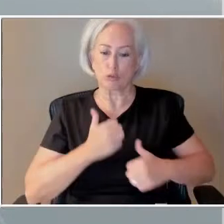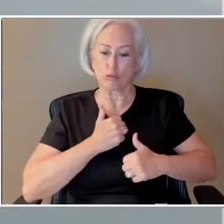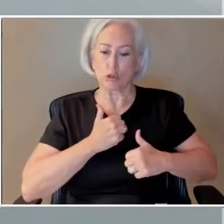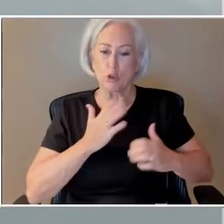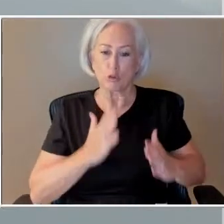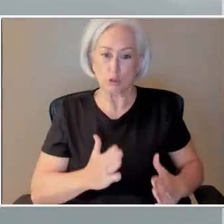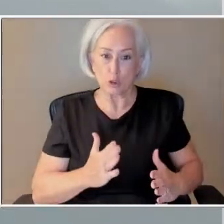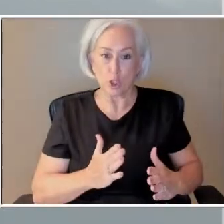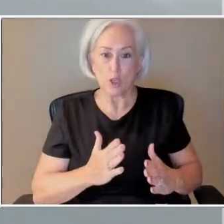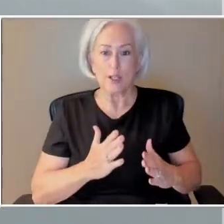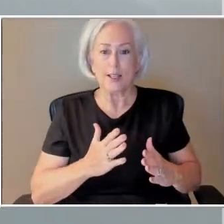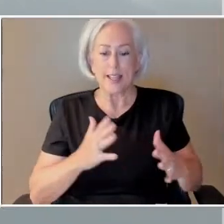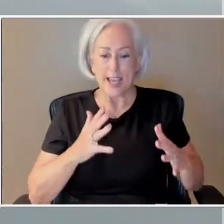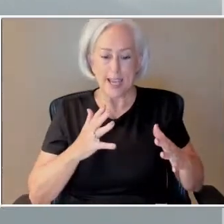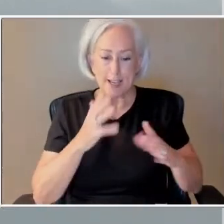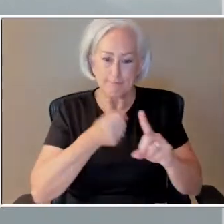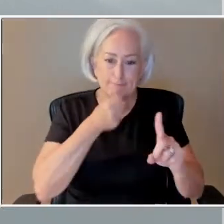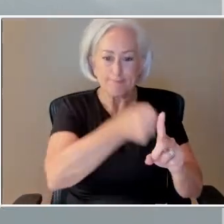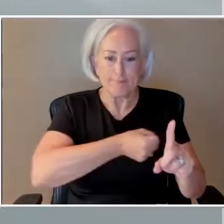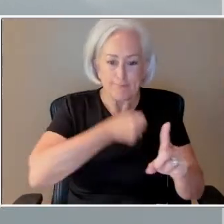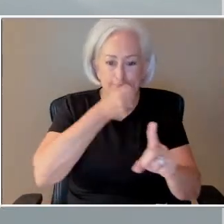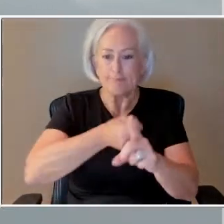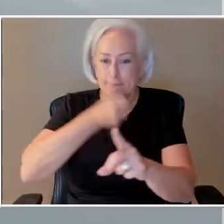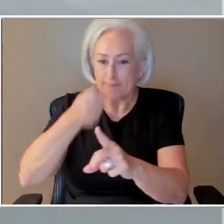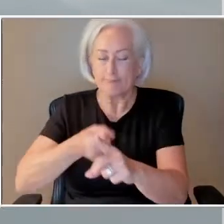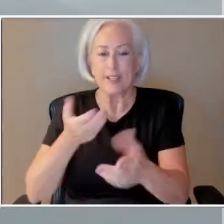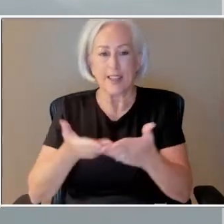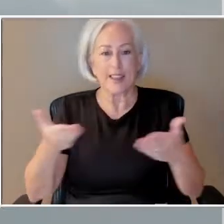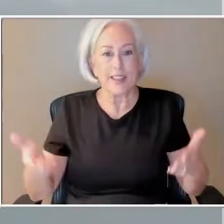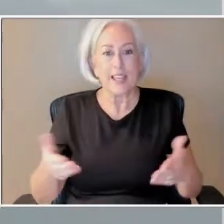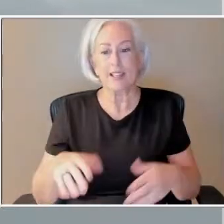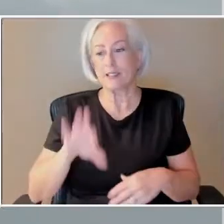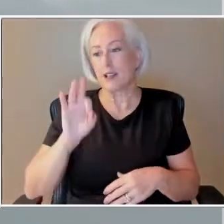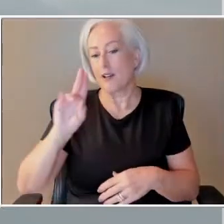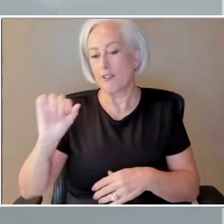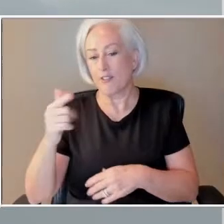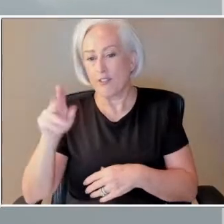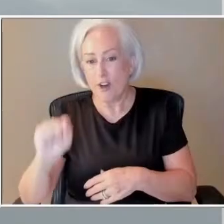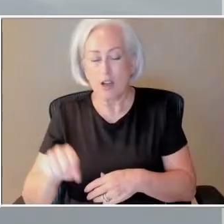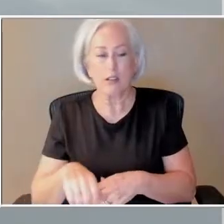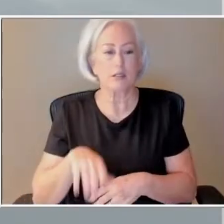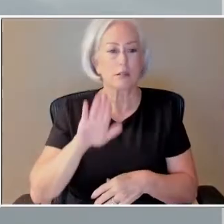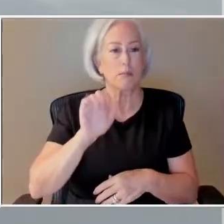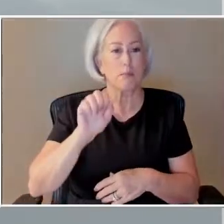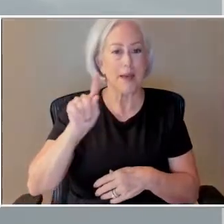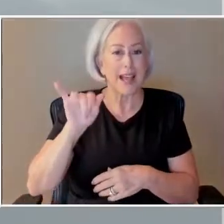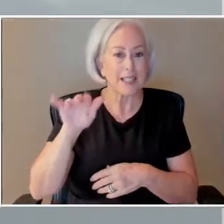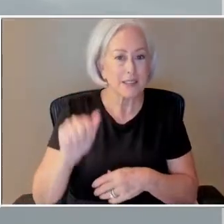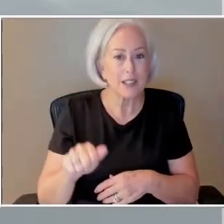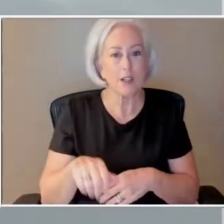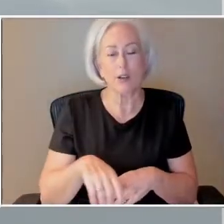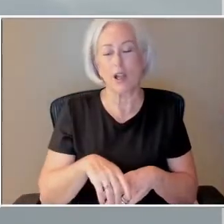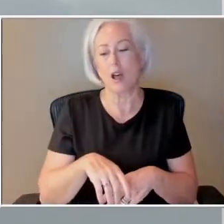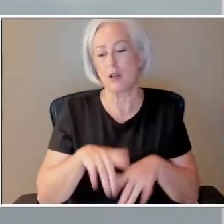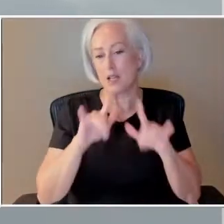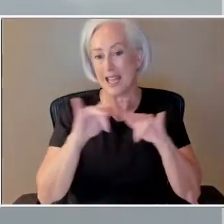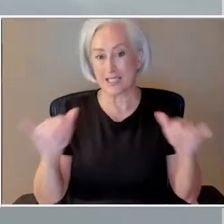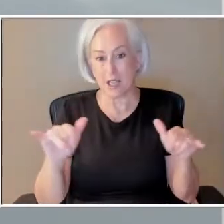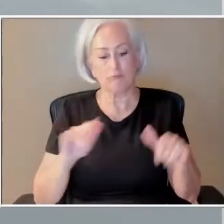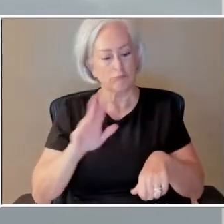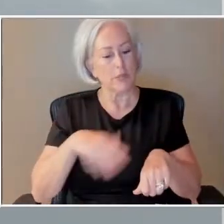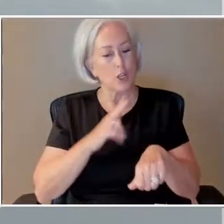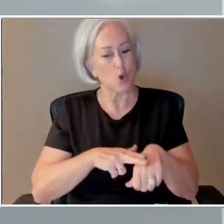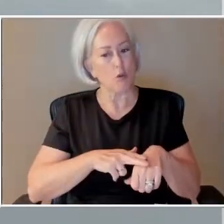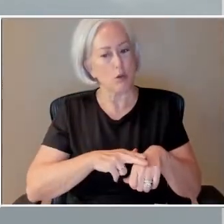infections, whether it's viruses, bacterial, or fungal infection. So that's normally these antibodies, protect us from that.